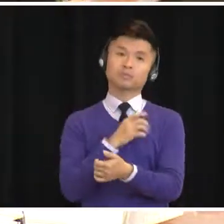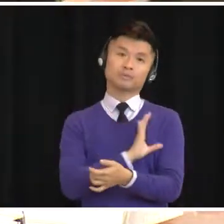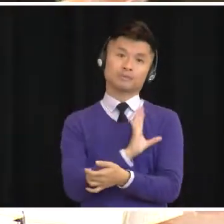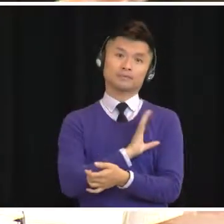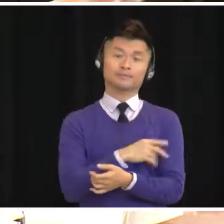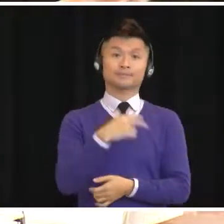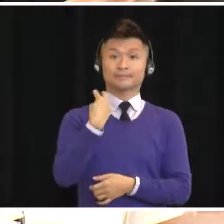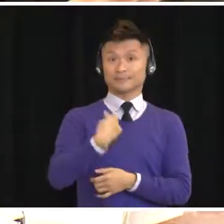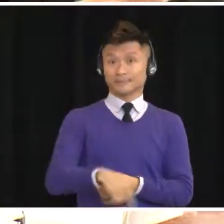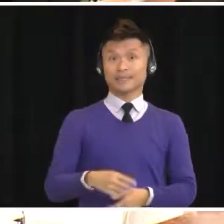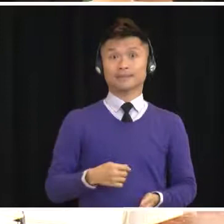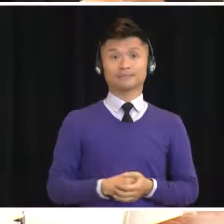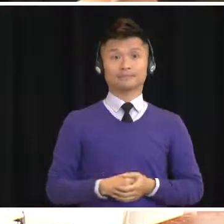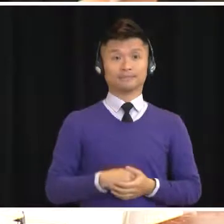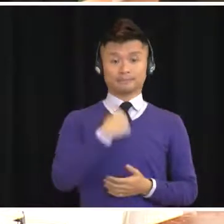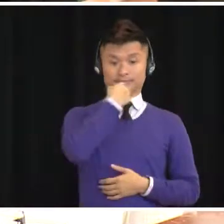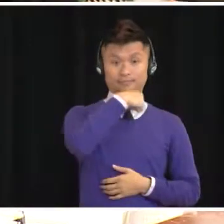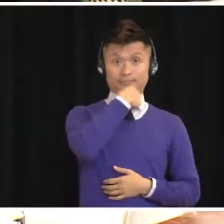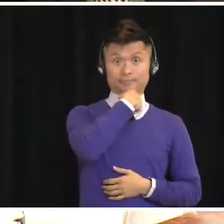assisted.